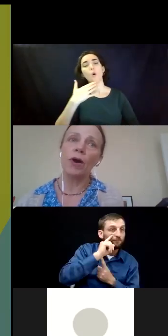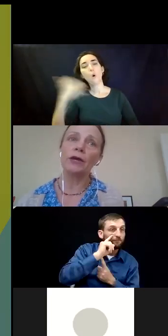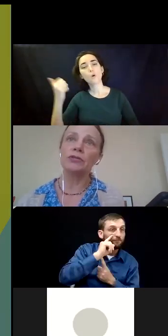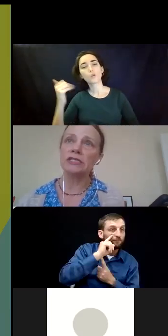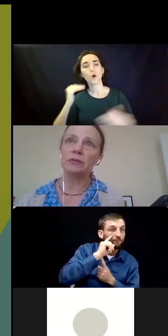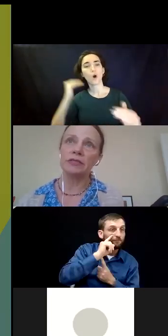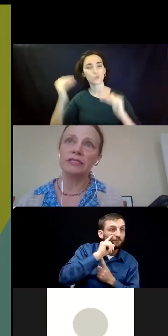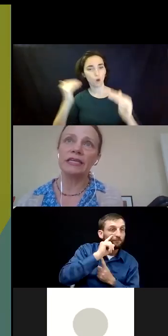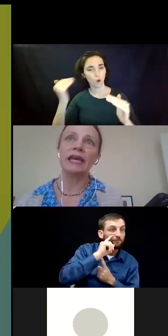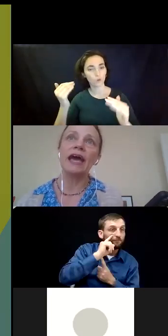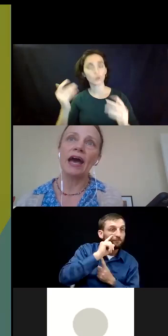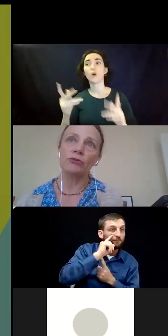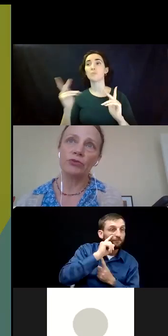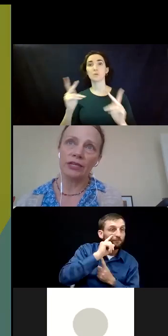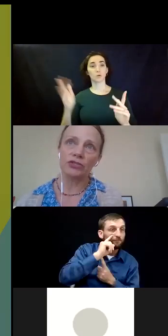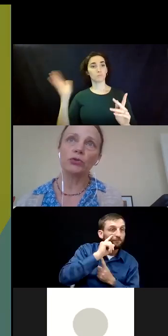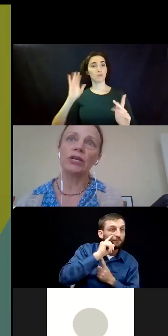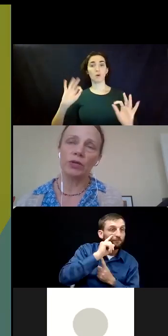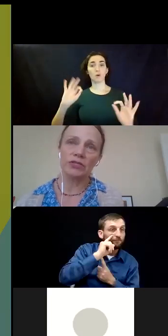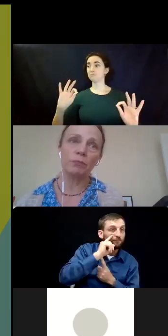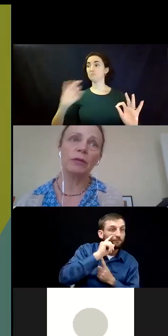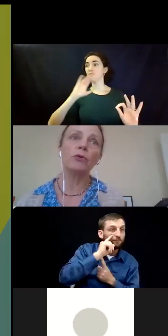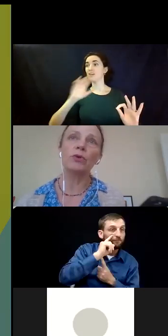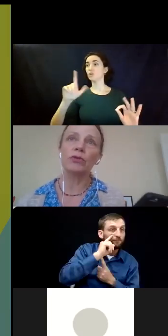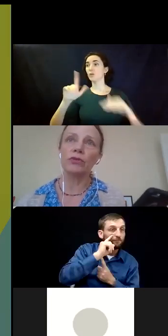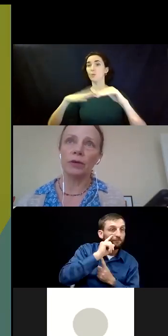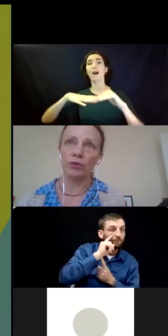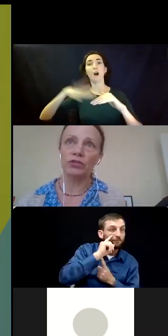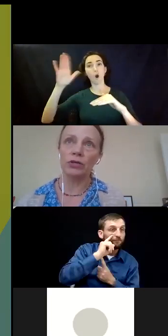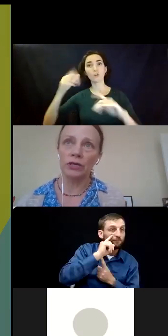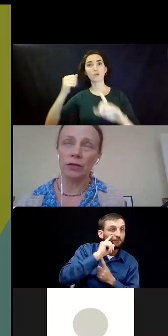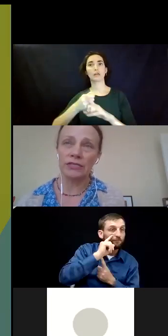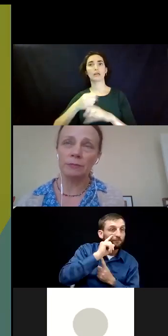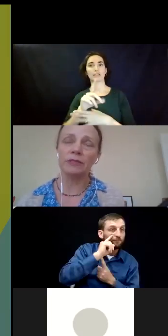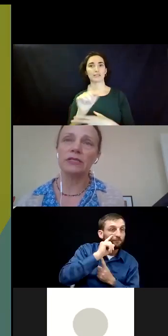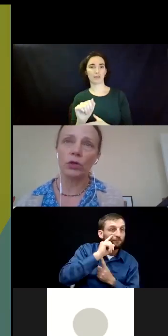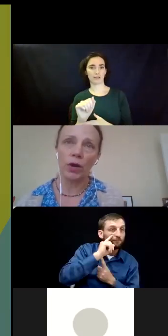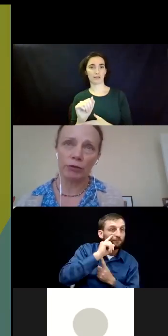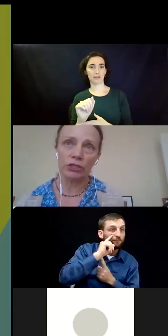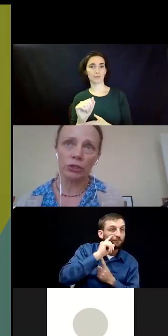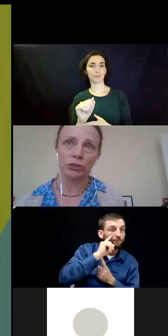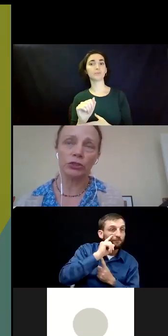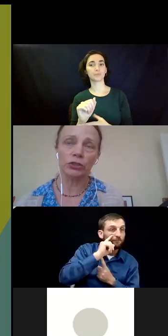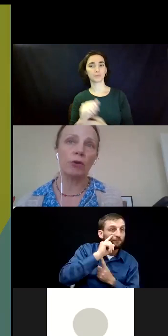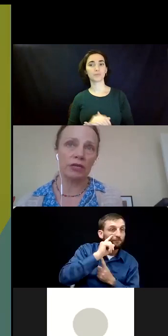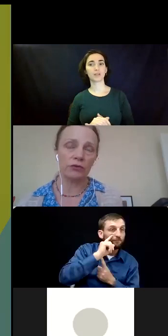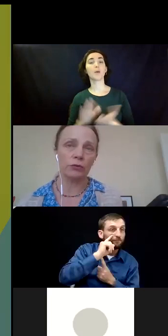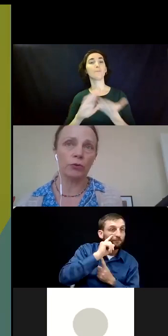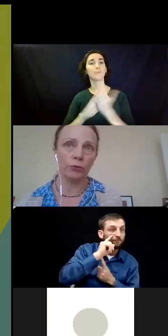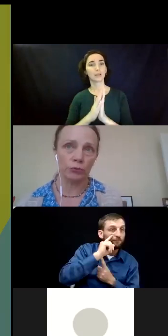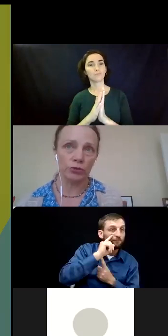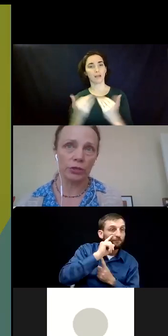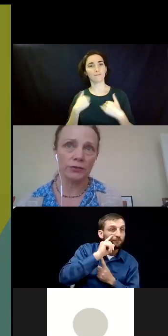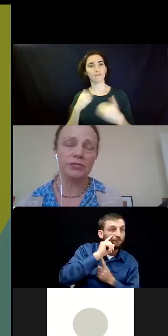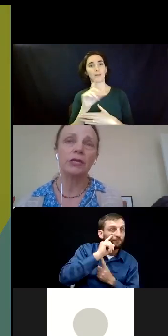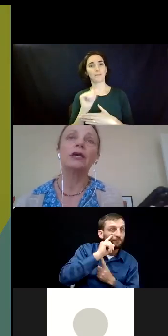who acquire disability after the age of 21. So people with disabilities acquired in adulthood, the majority of